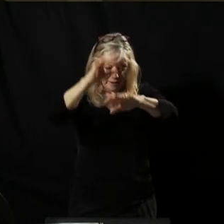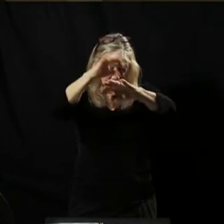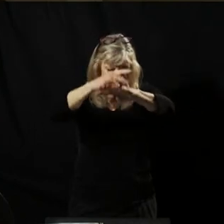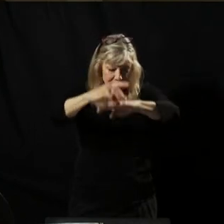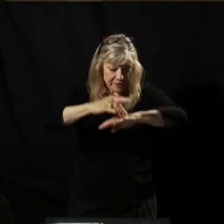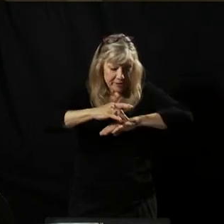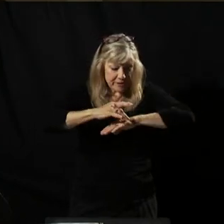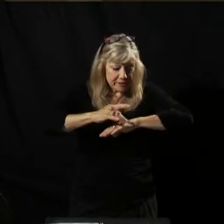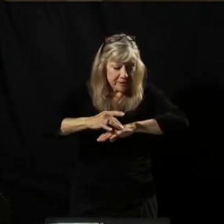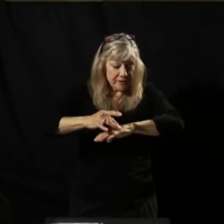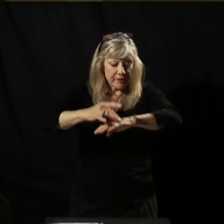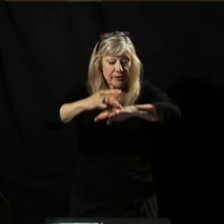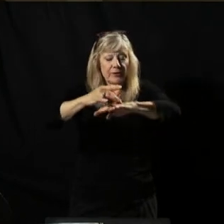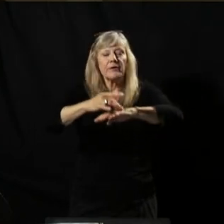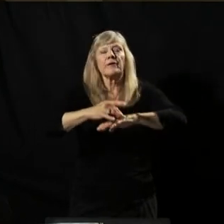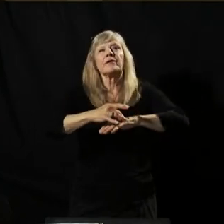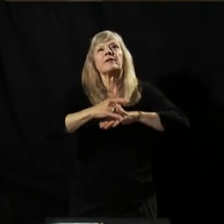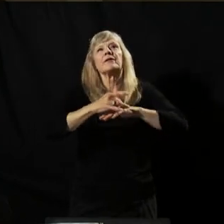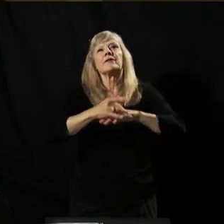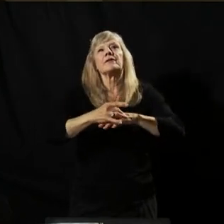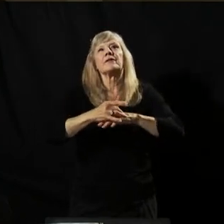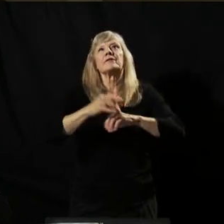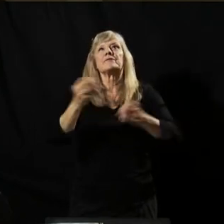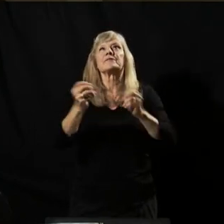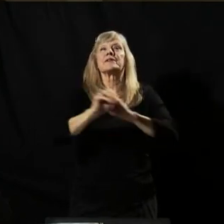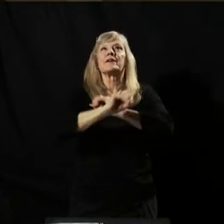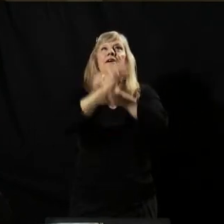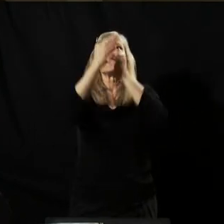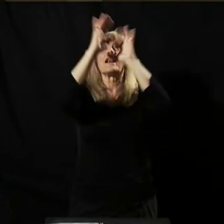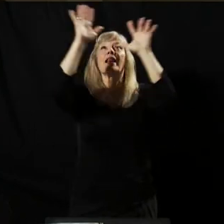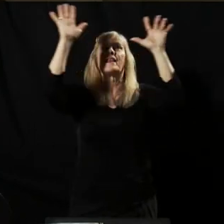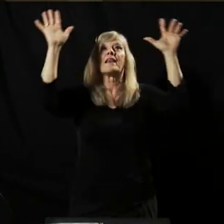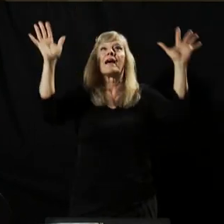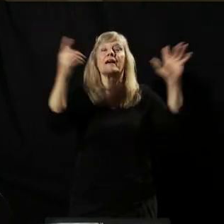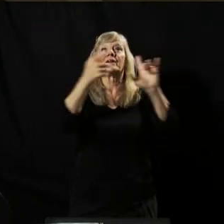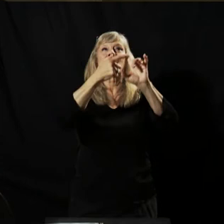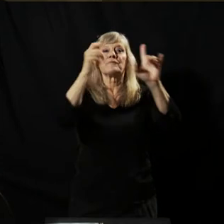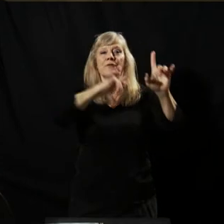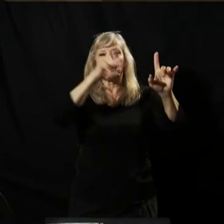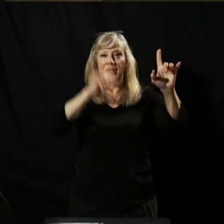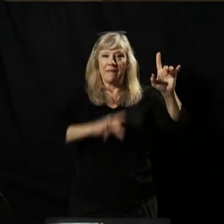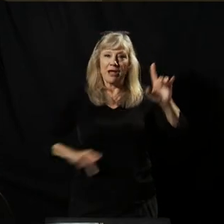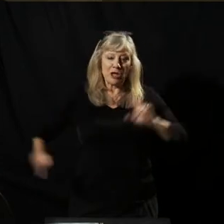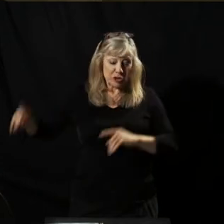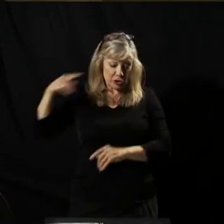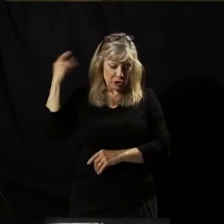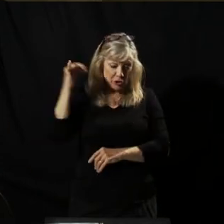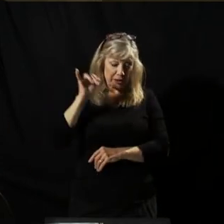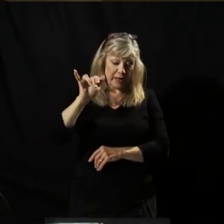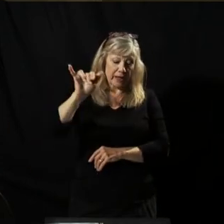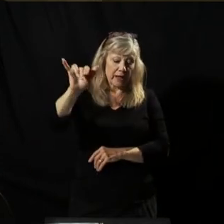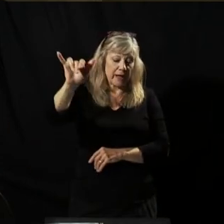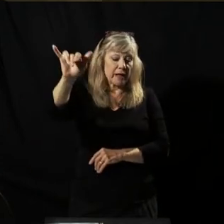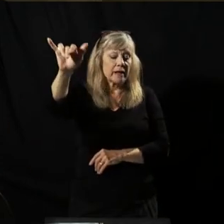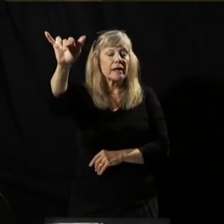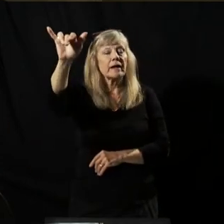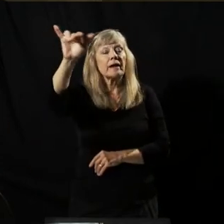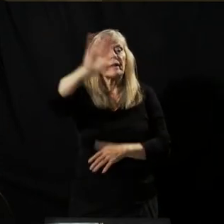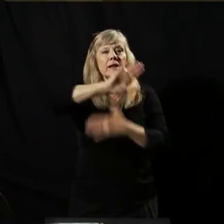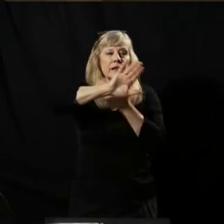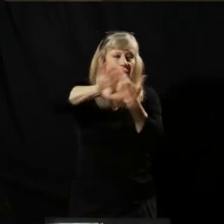ablaze with light from her eternal King. Let all corners of